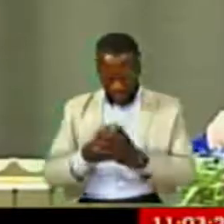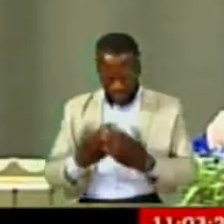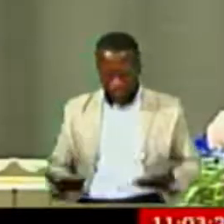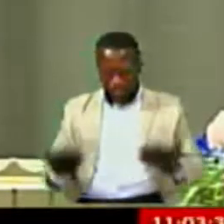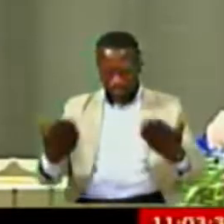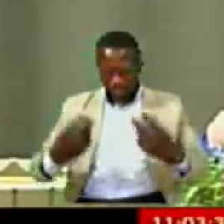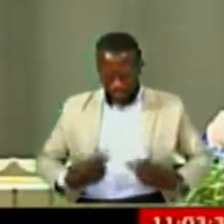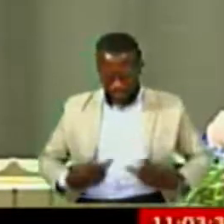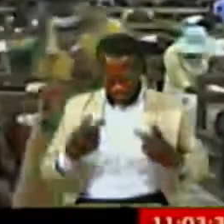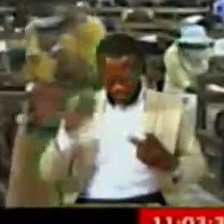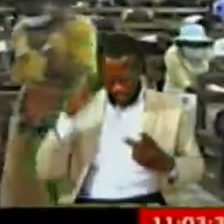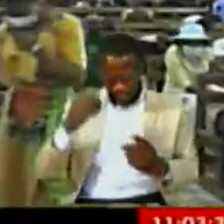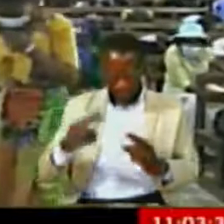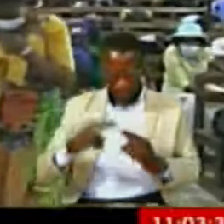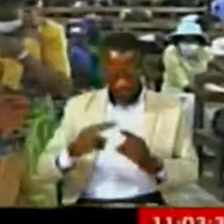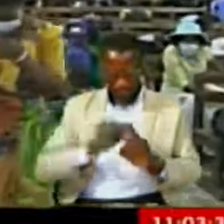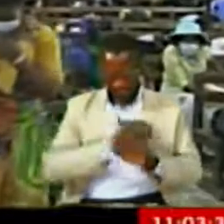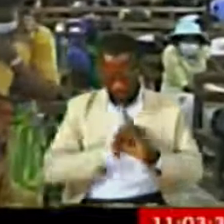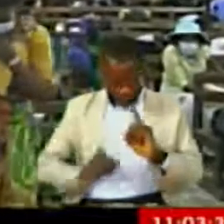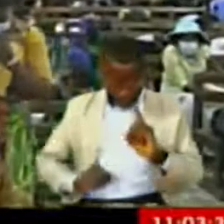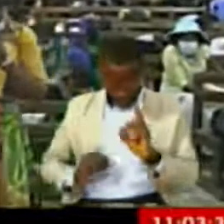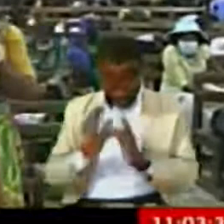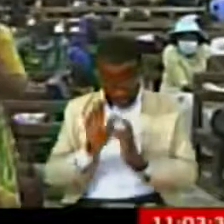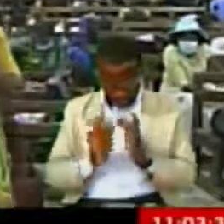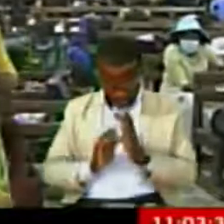You should give your life in Christ.